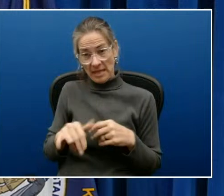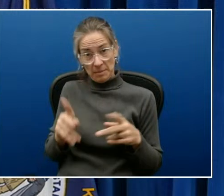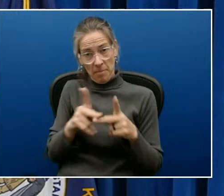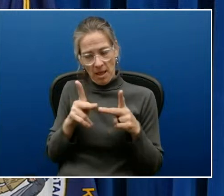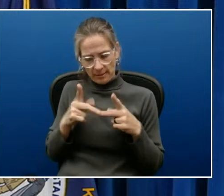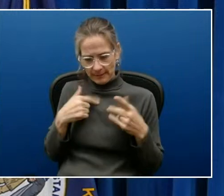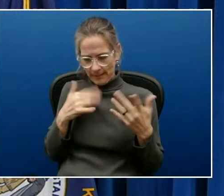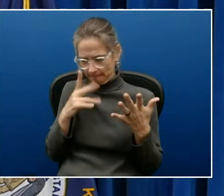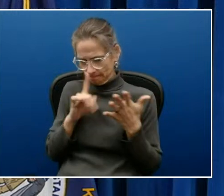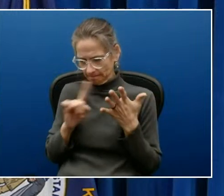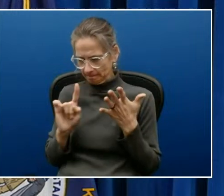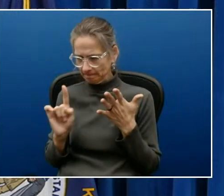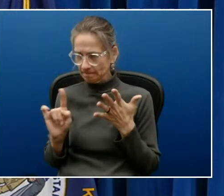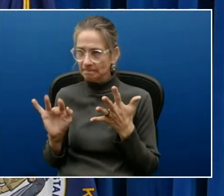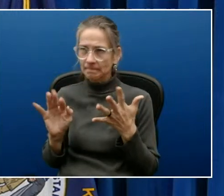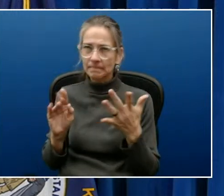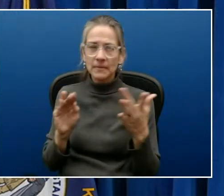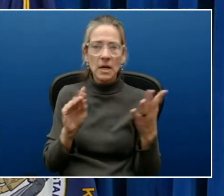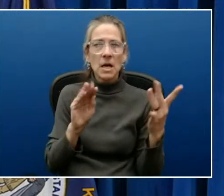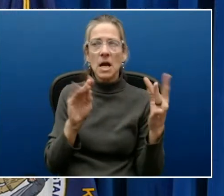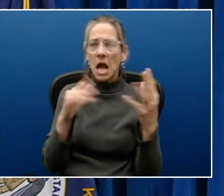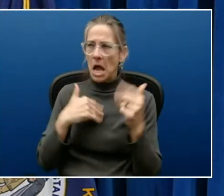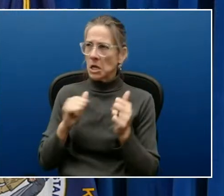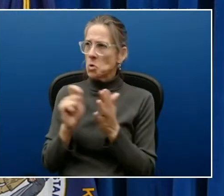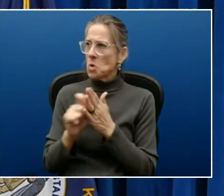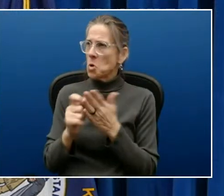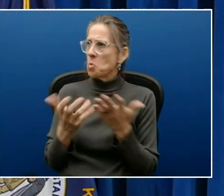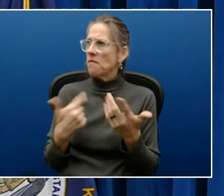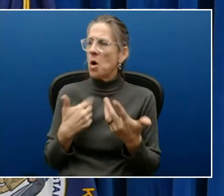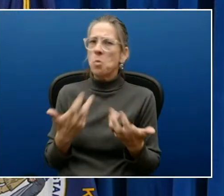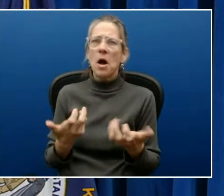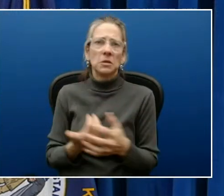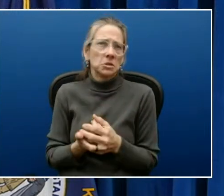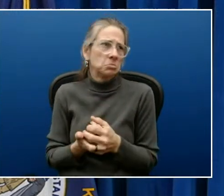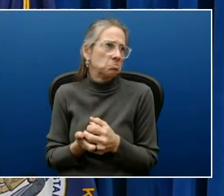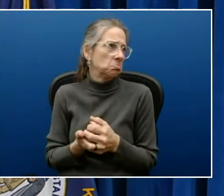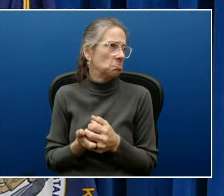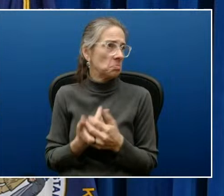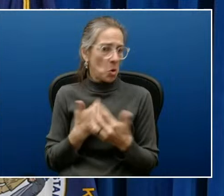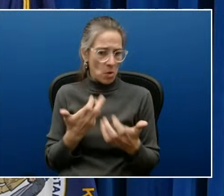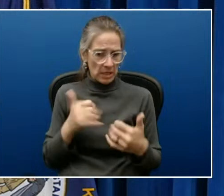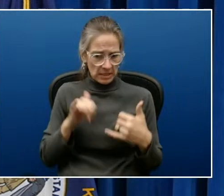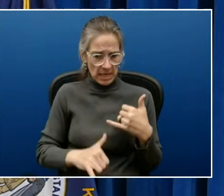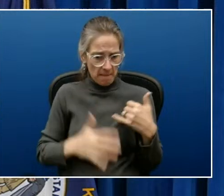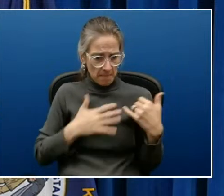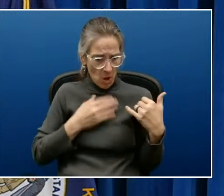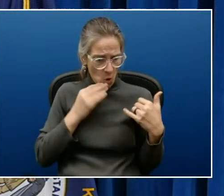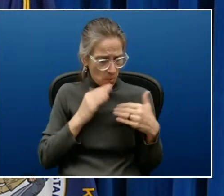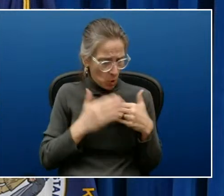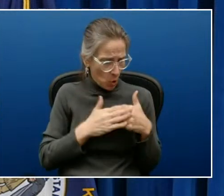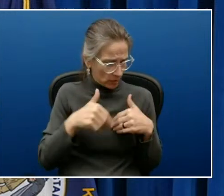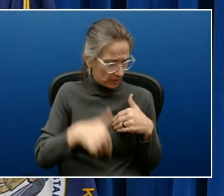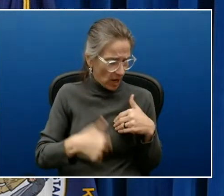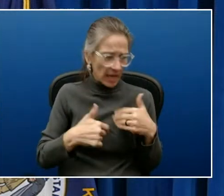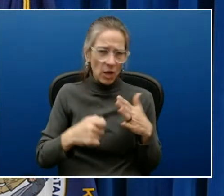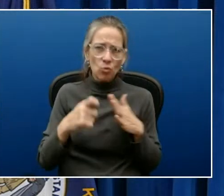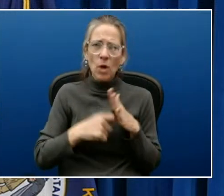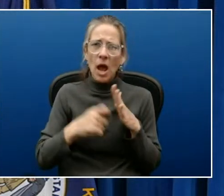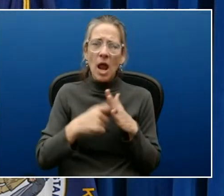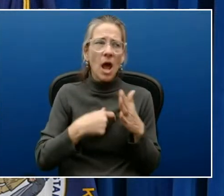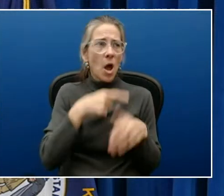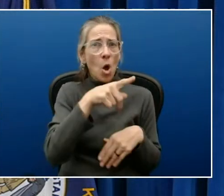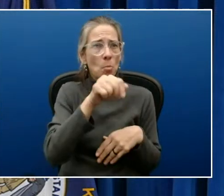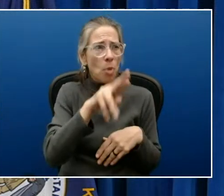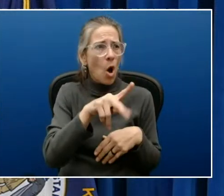write about anything we want, even if we choose to stay close to home. When I walk in a nearby park, or when I look